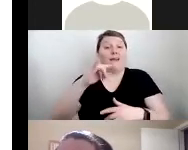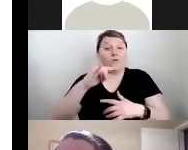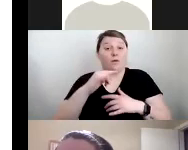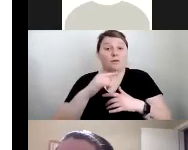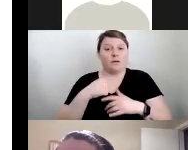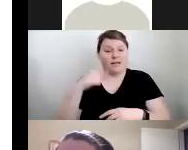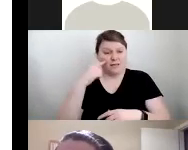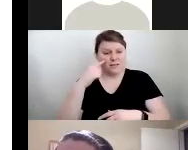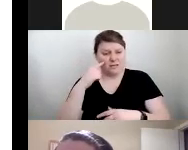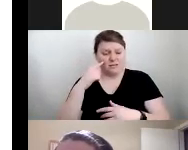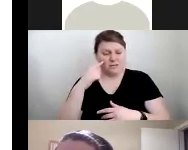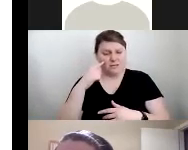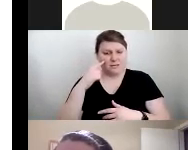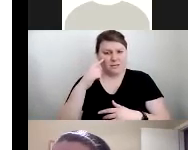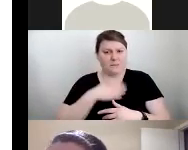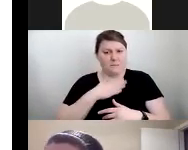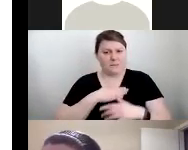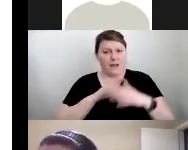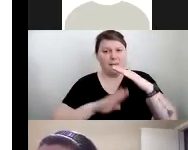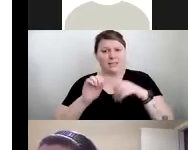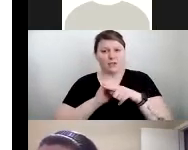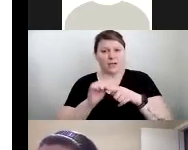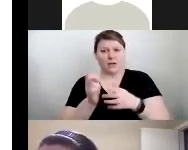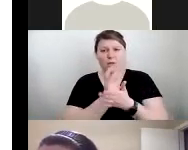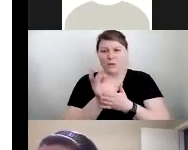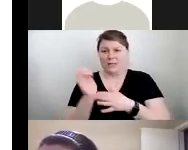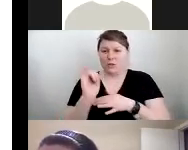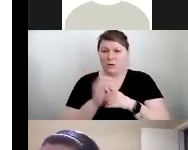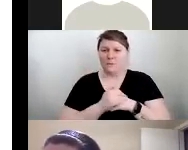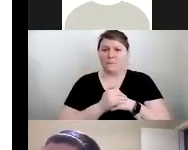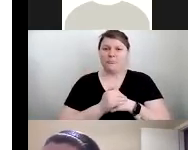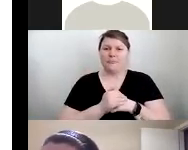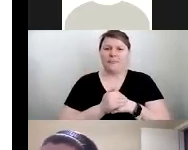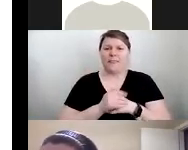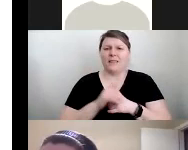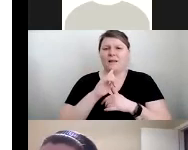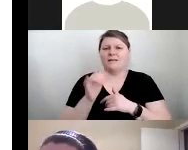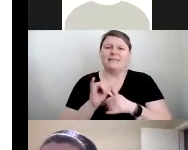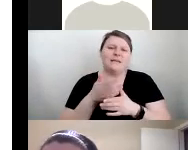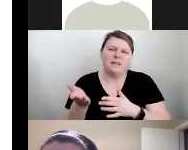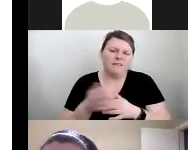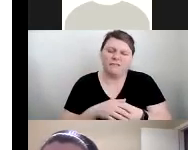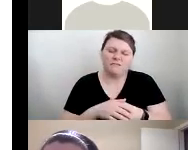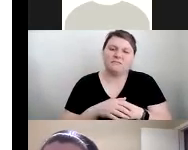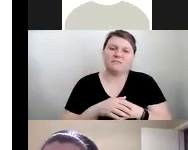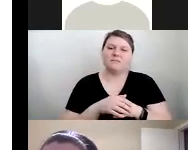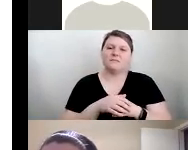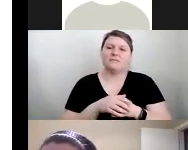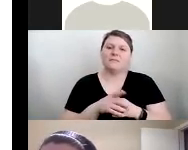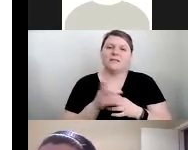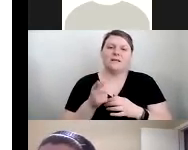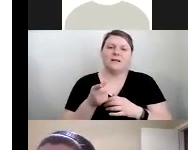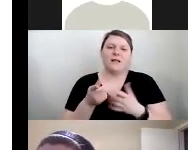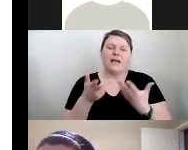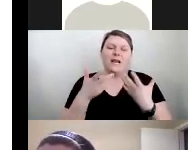think my basic training was only 2 weeks as well. And it was a lot of the same stuff. They don't want to